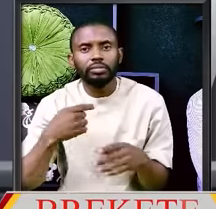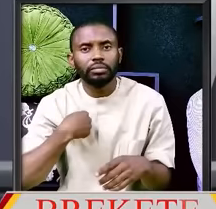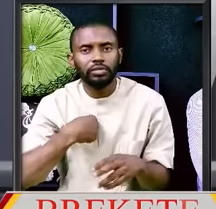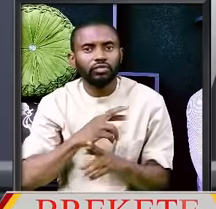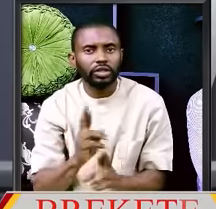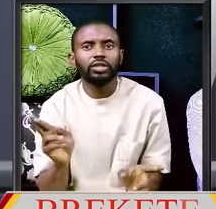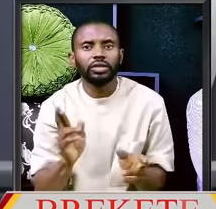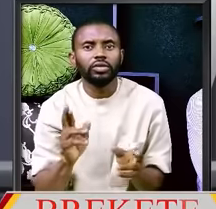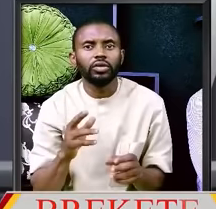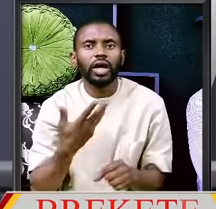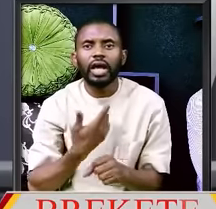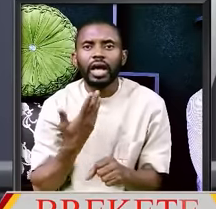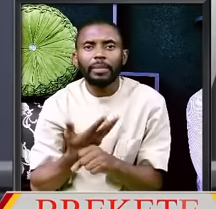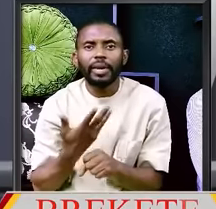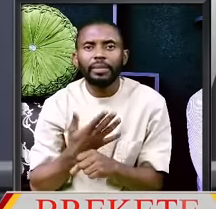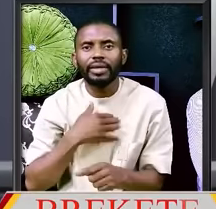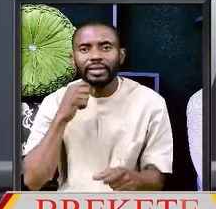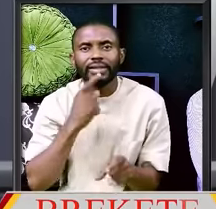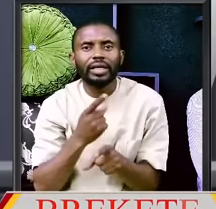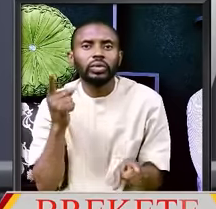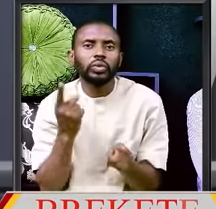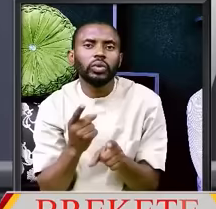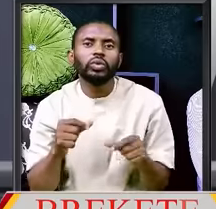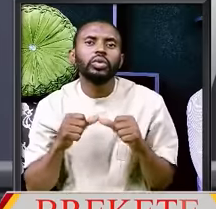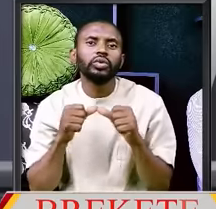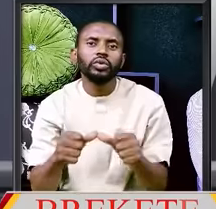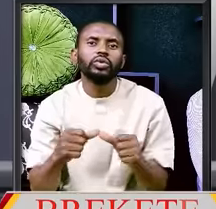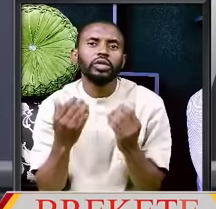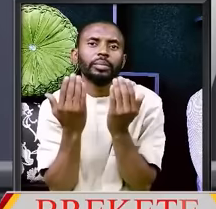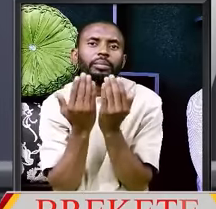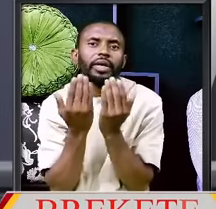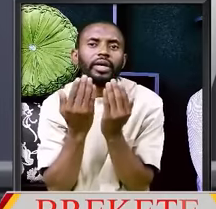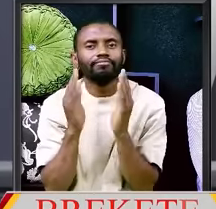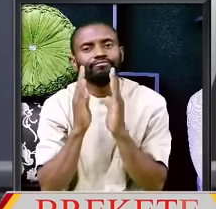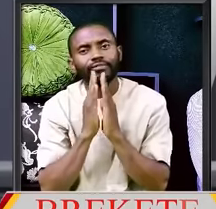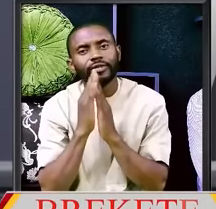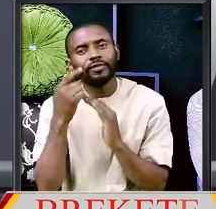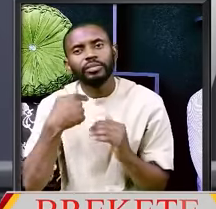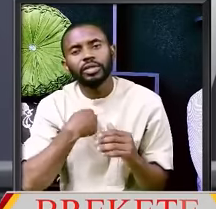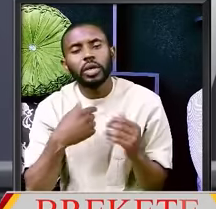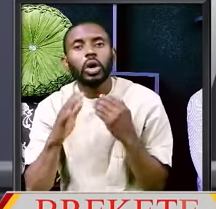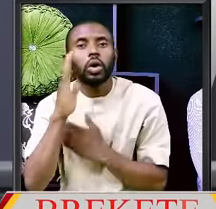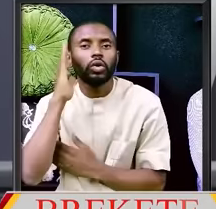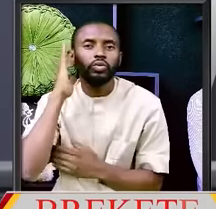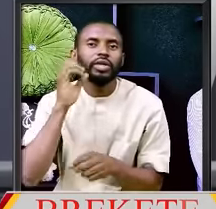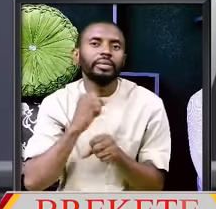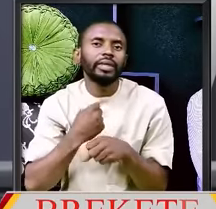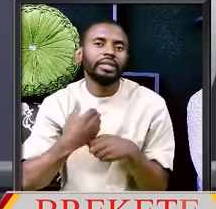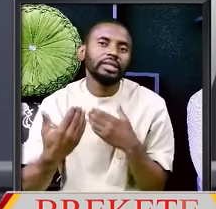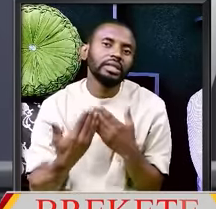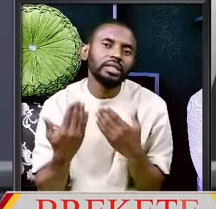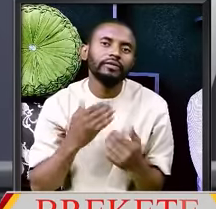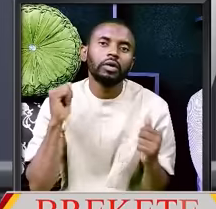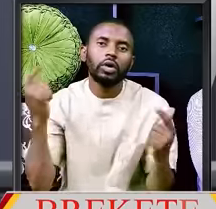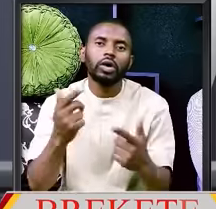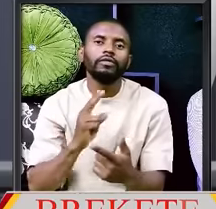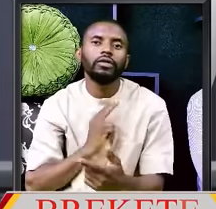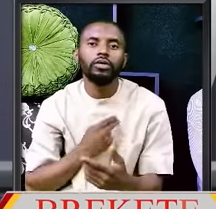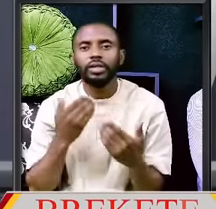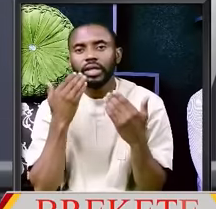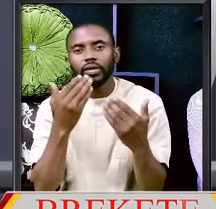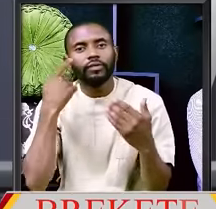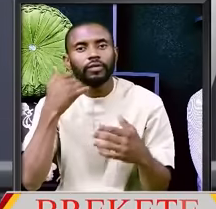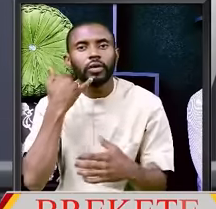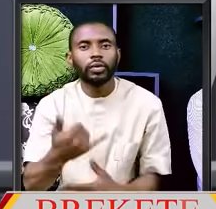So I beg my sister, just continue to pray for me and God Almighty will make it easy for all of us. Thank you very much